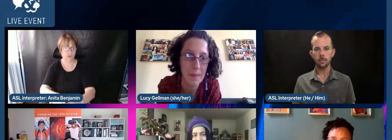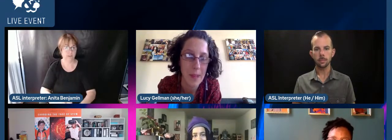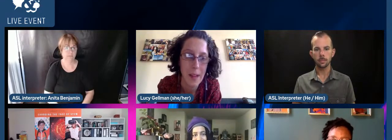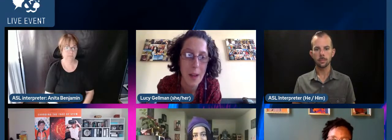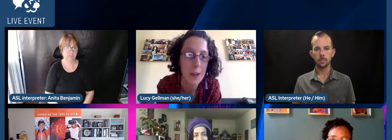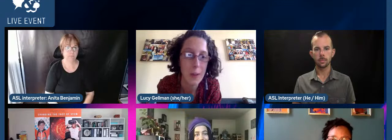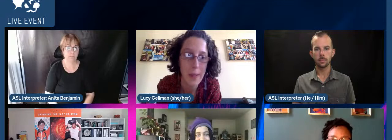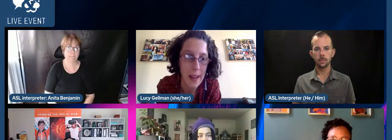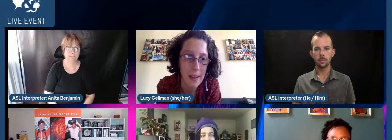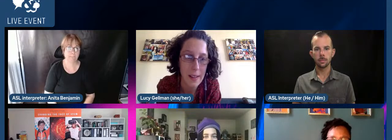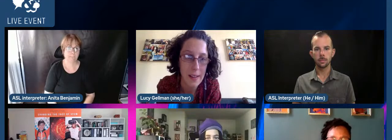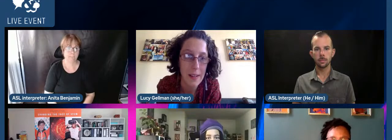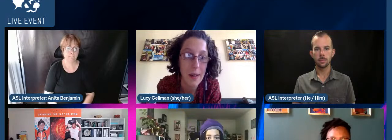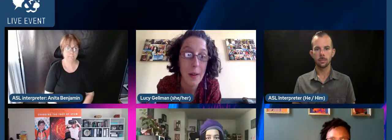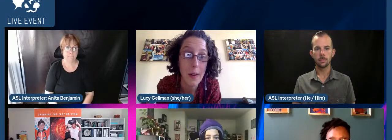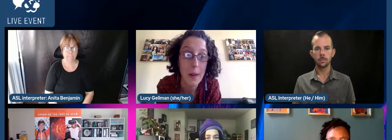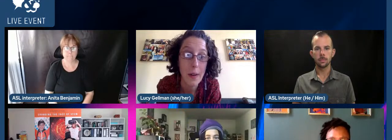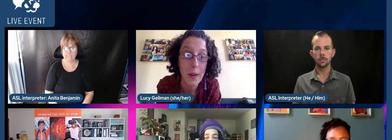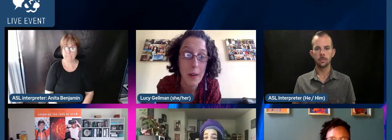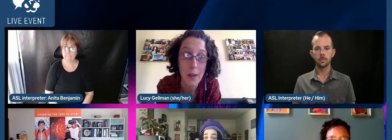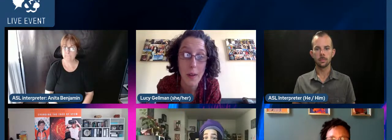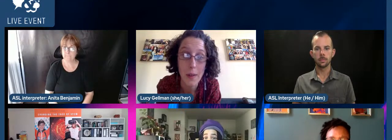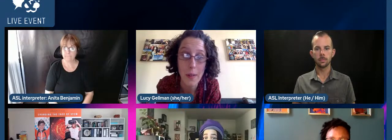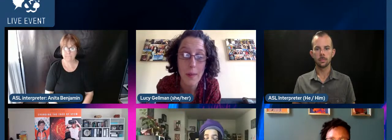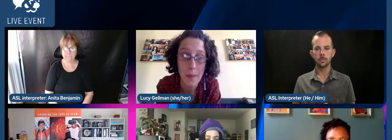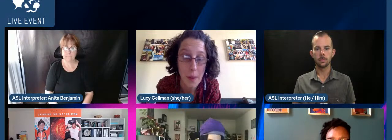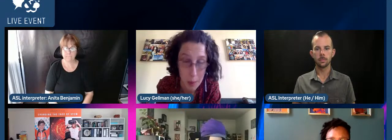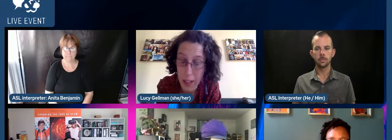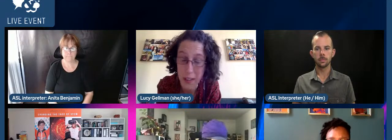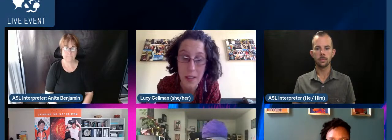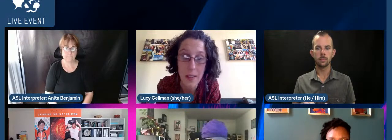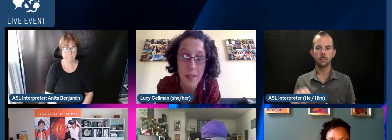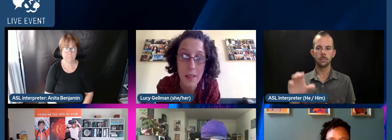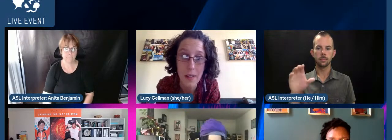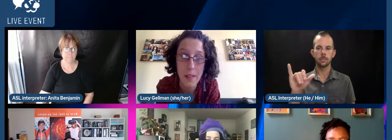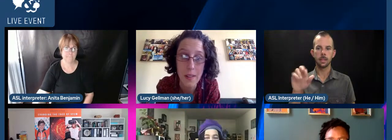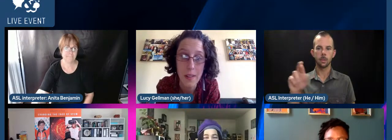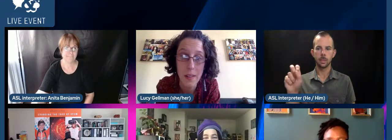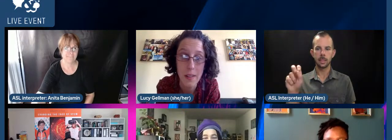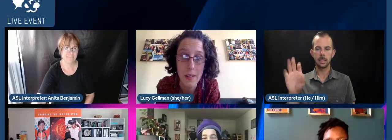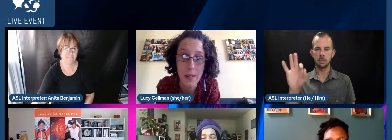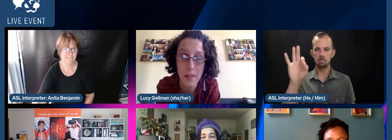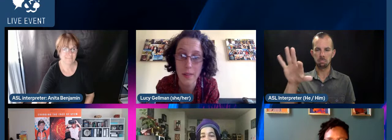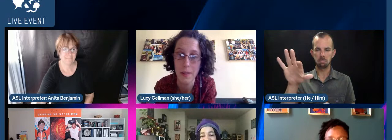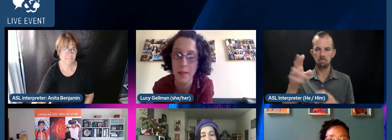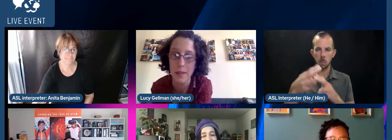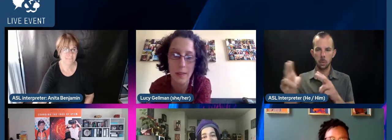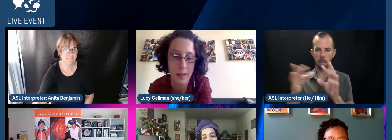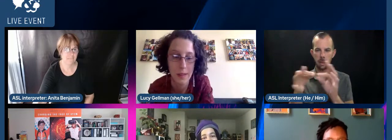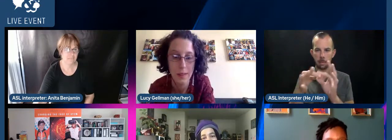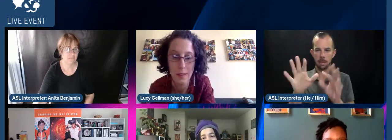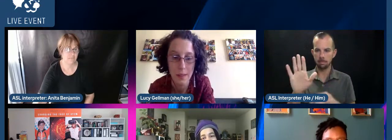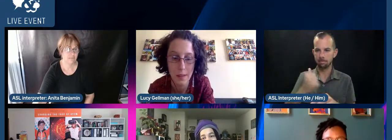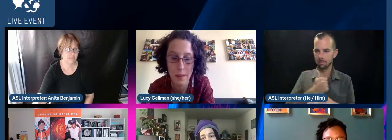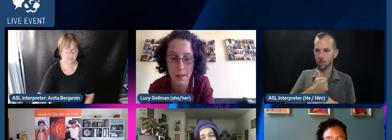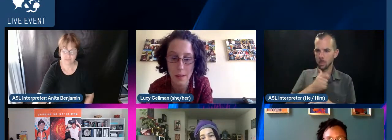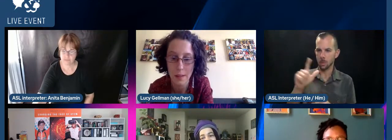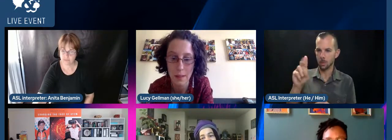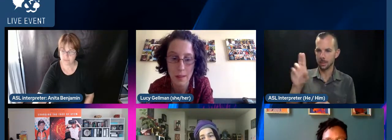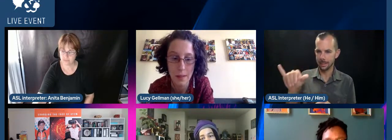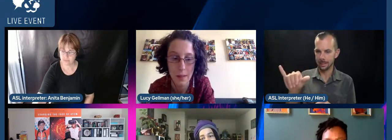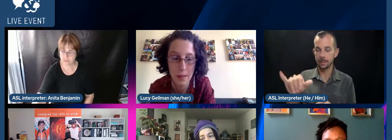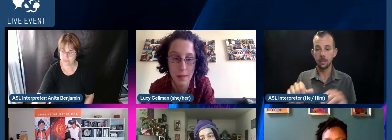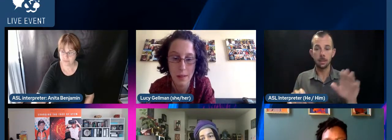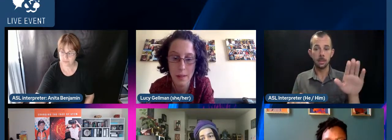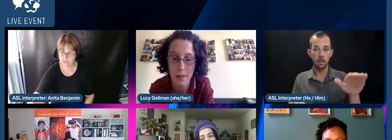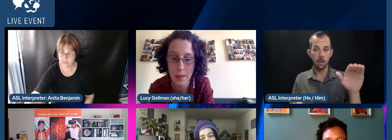Mm-hmm. So that, just one quick thing. Sorry, Lucy. I think that it's like really important, Claudia, that